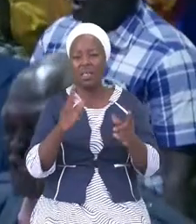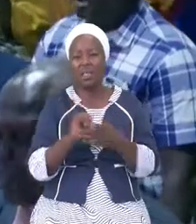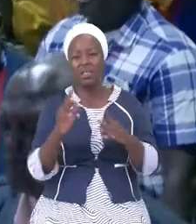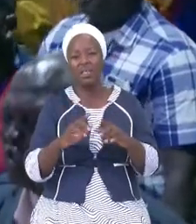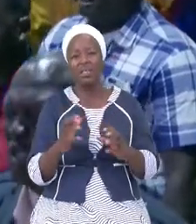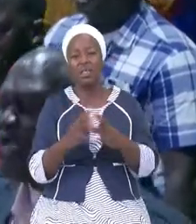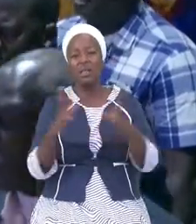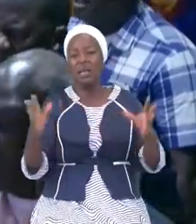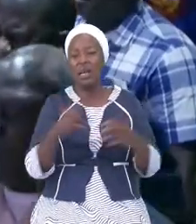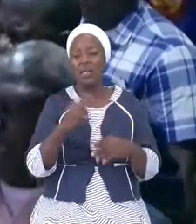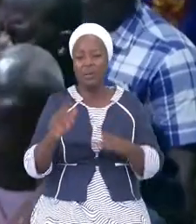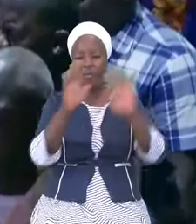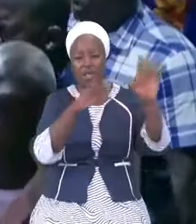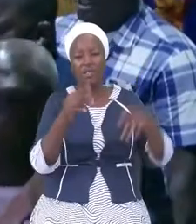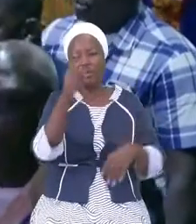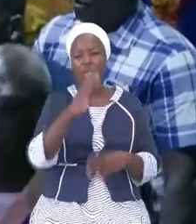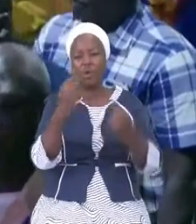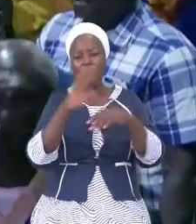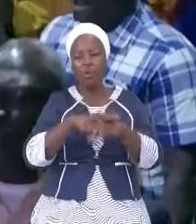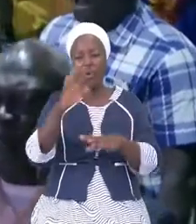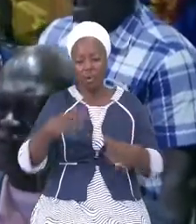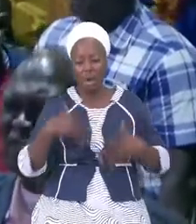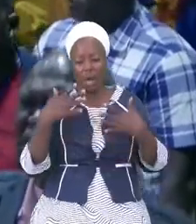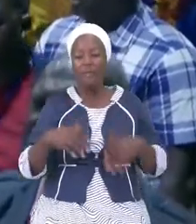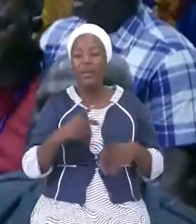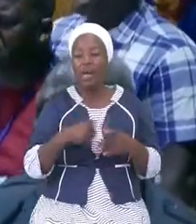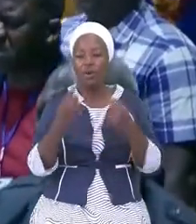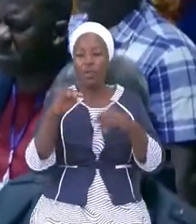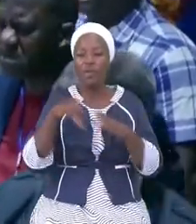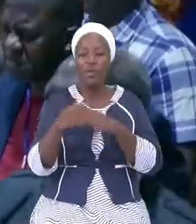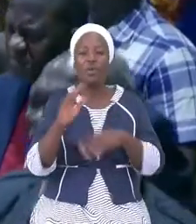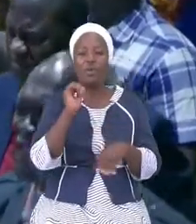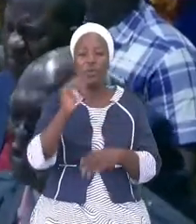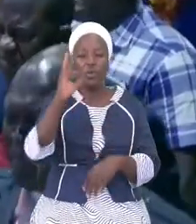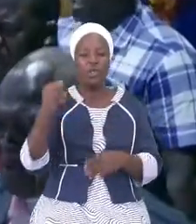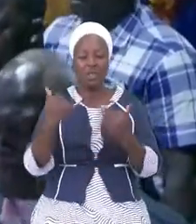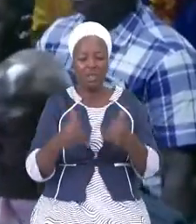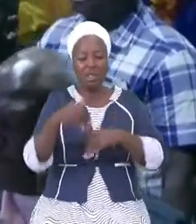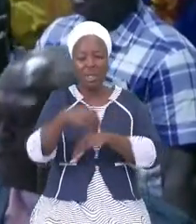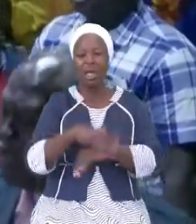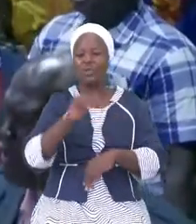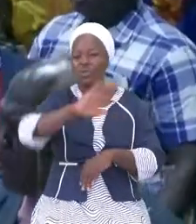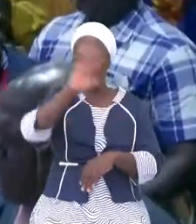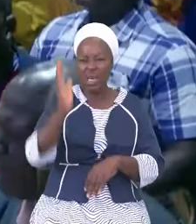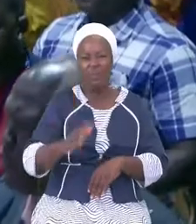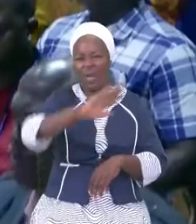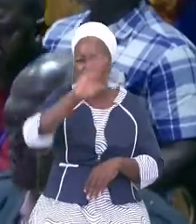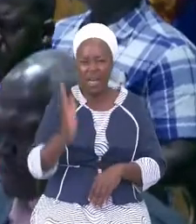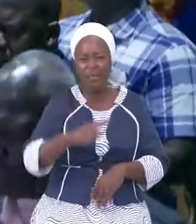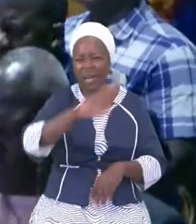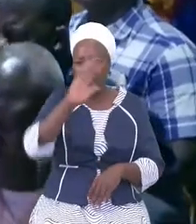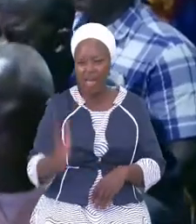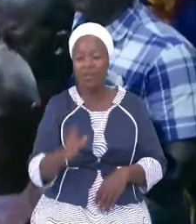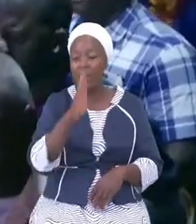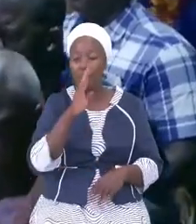God coming upon your life, coming in your ministry tonight, and you'll never, never, never